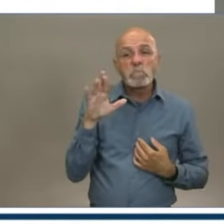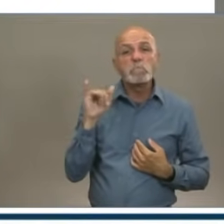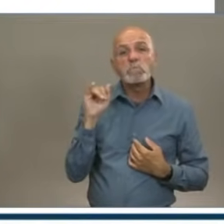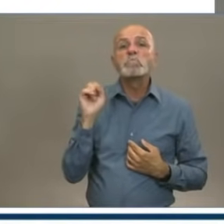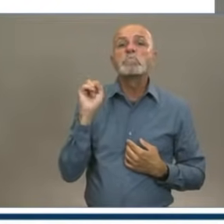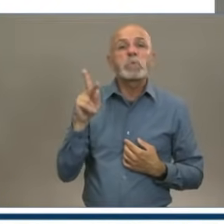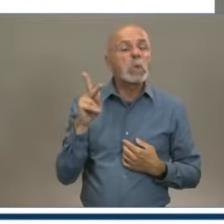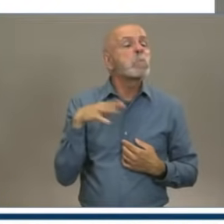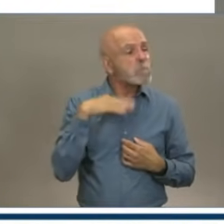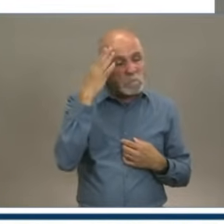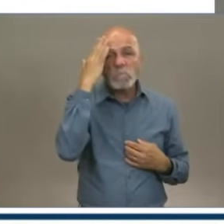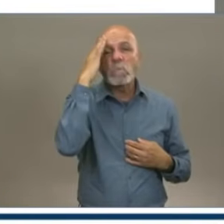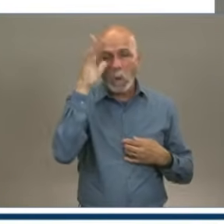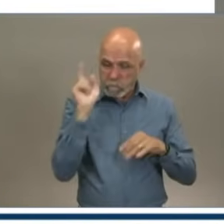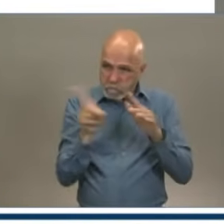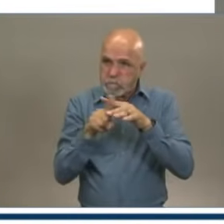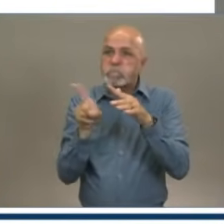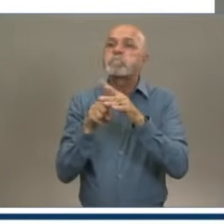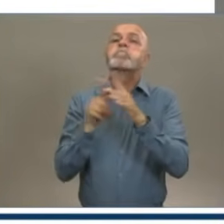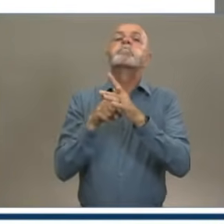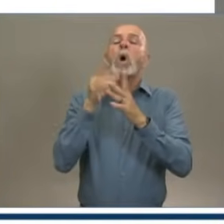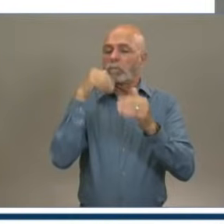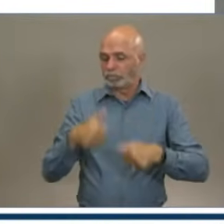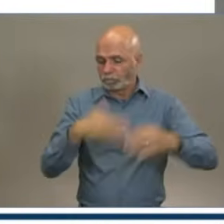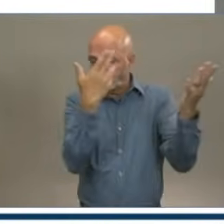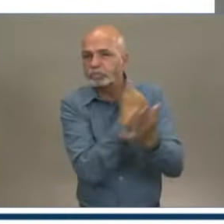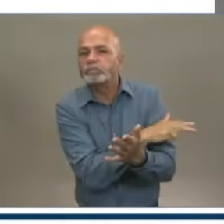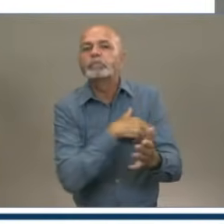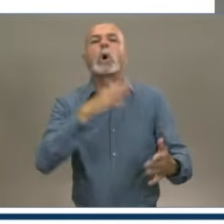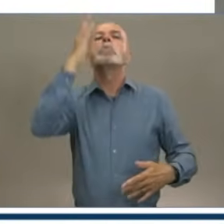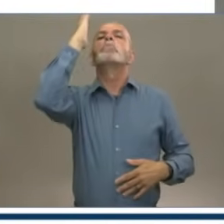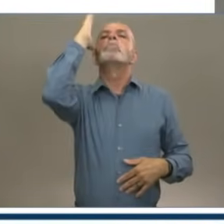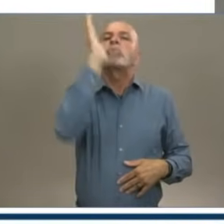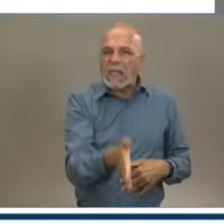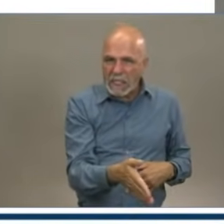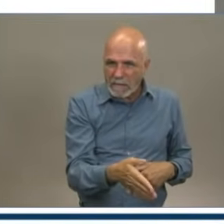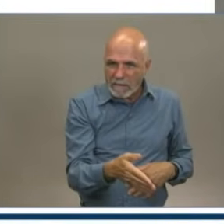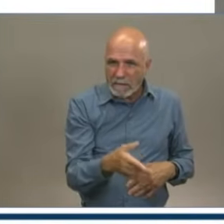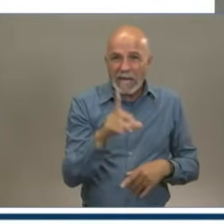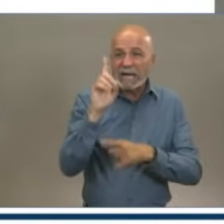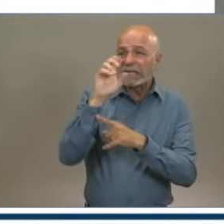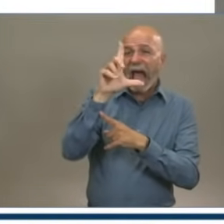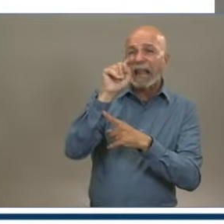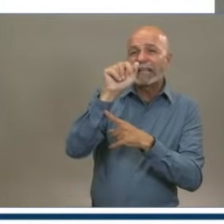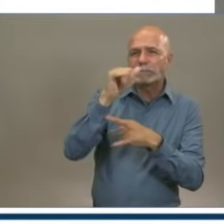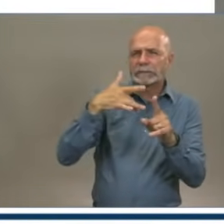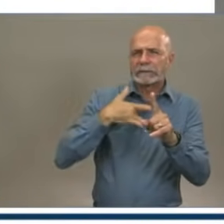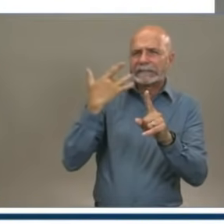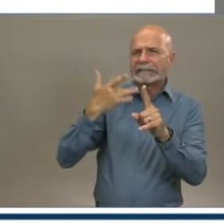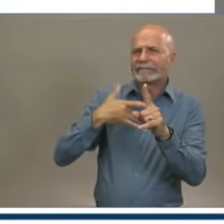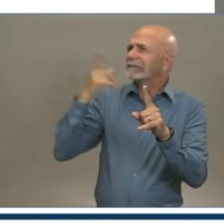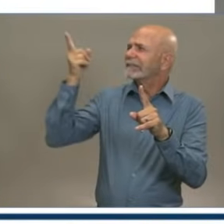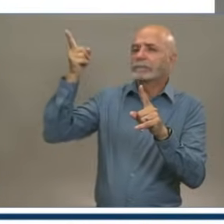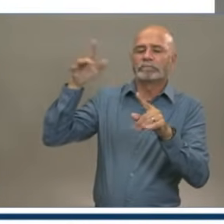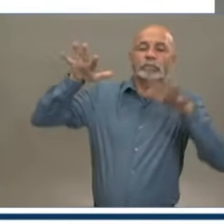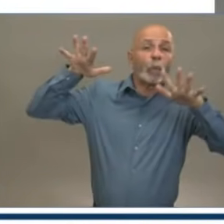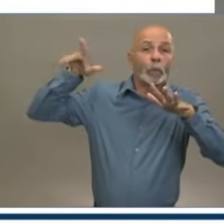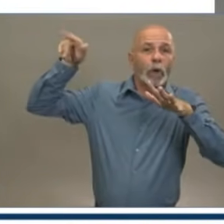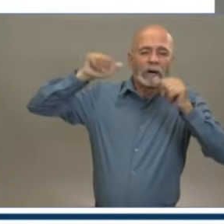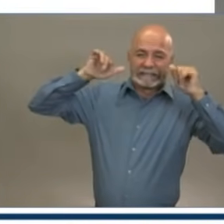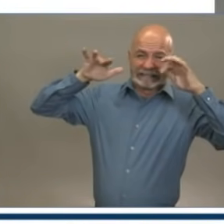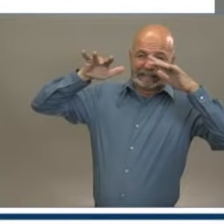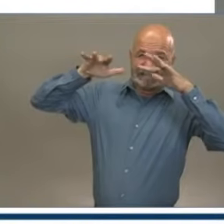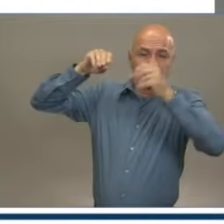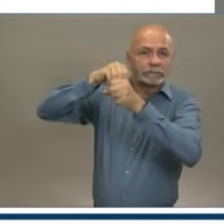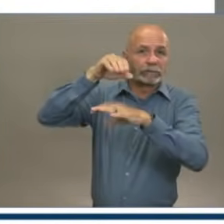more cases and hospitalizations. The Delta variant accounts for most of the cases in the UK, and they do